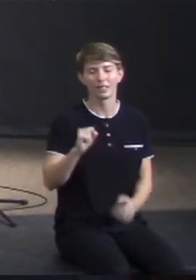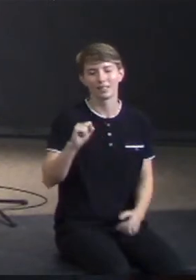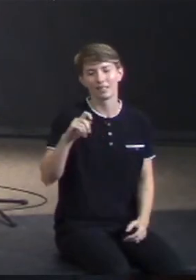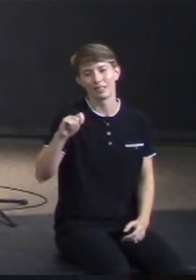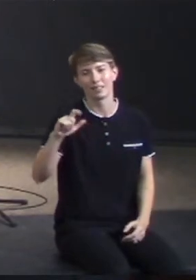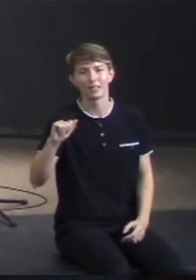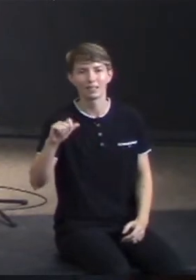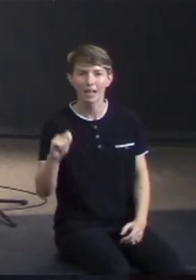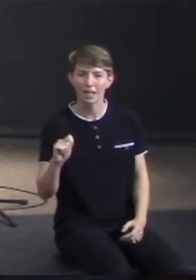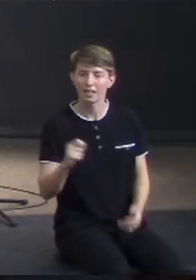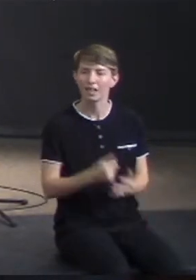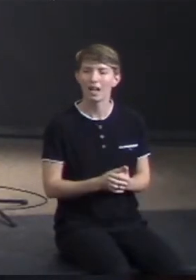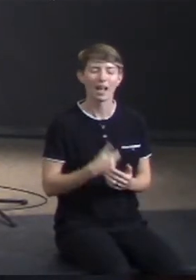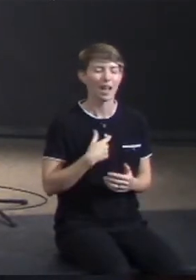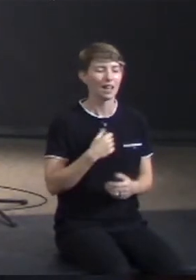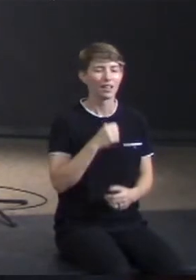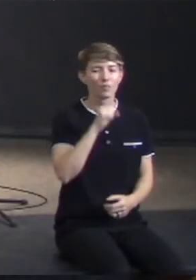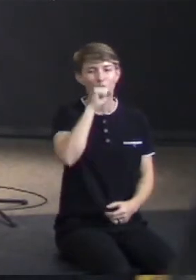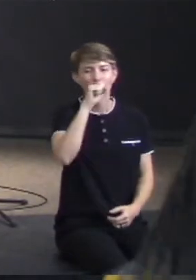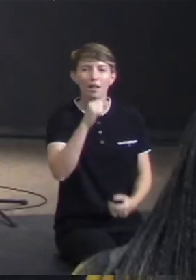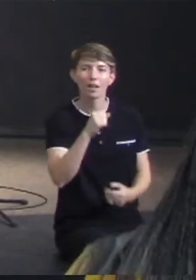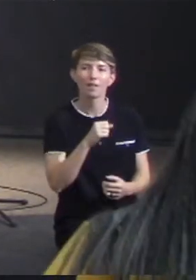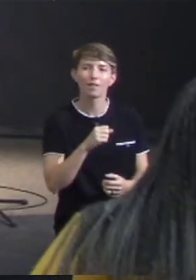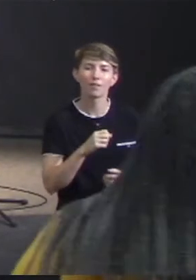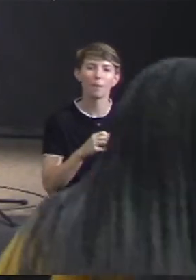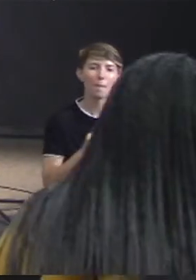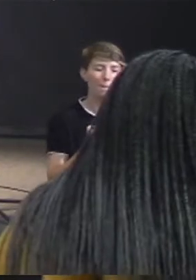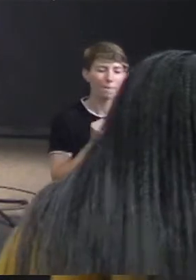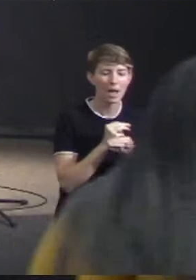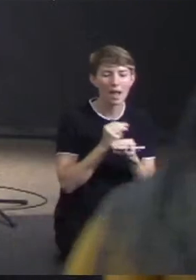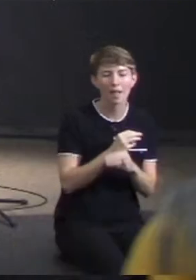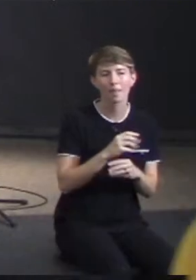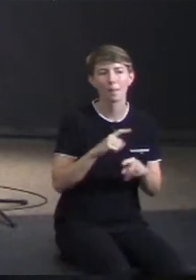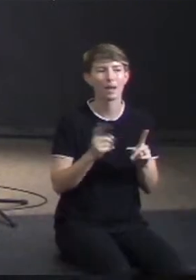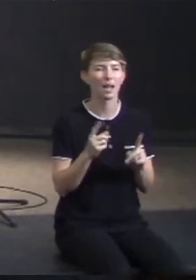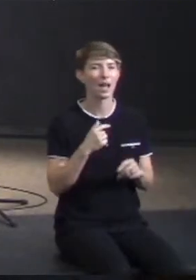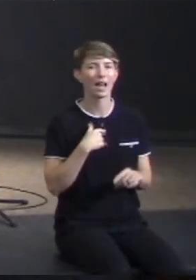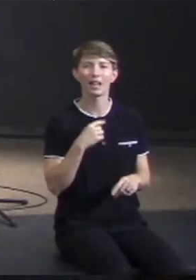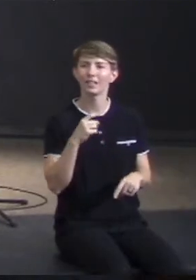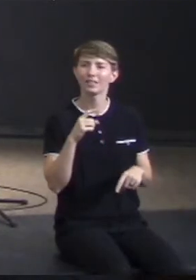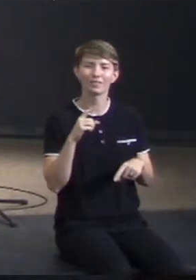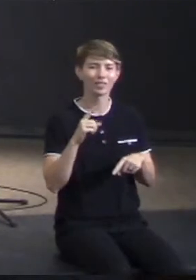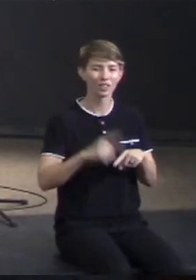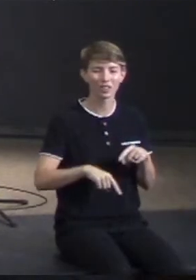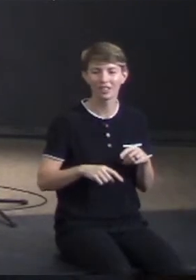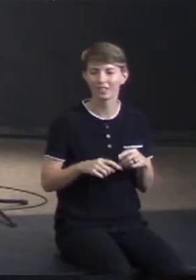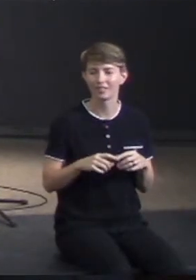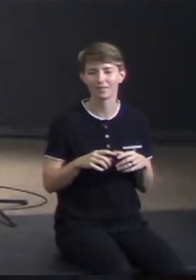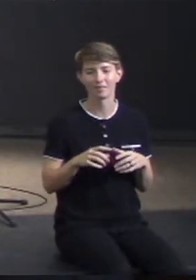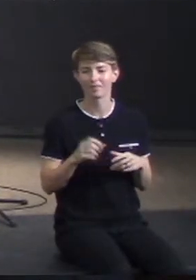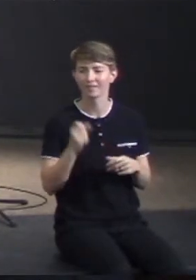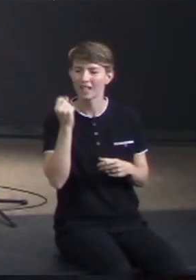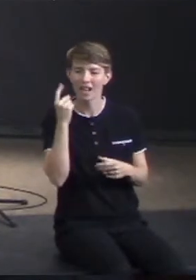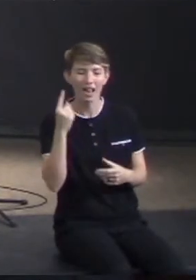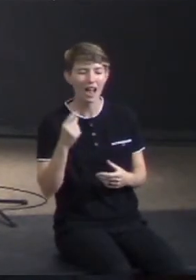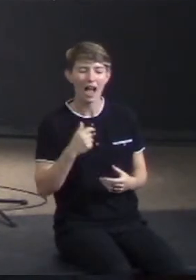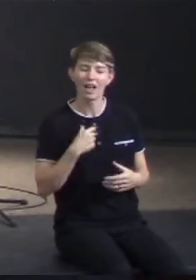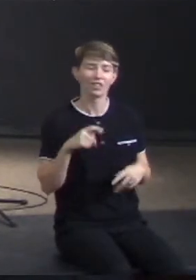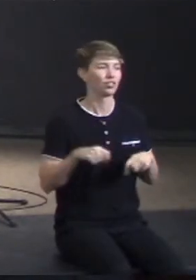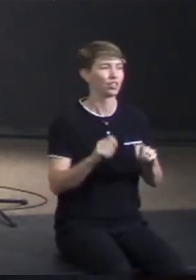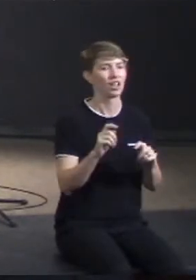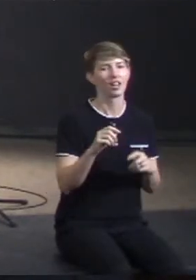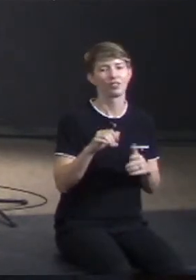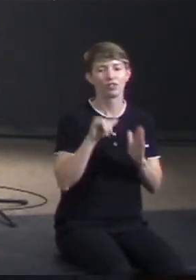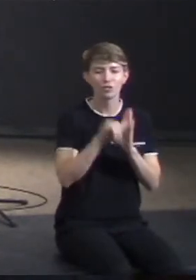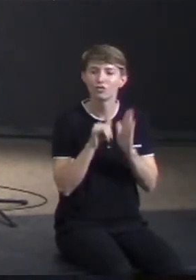but I couldn't grasp that class for like anything. And I did YouTube. I did everything. And you